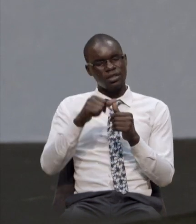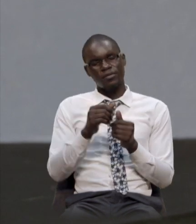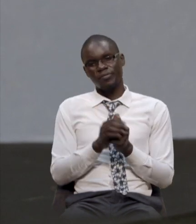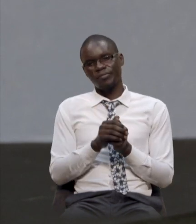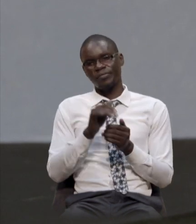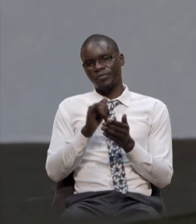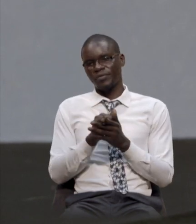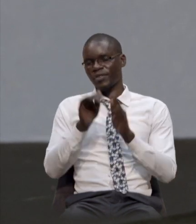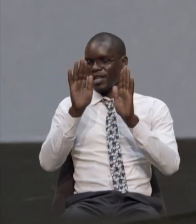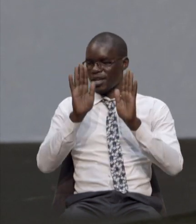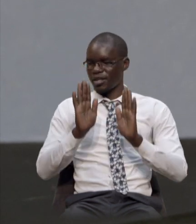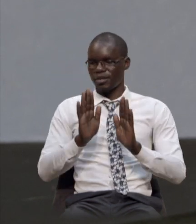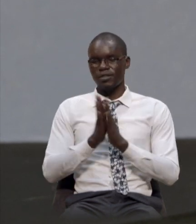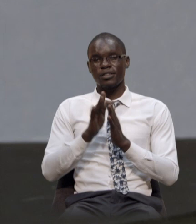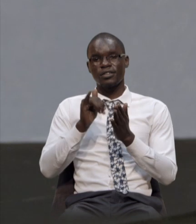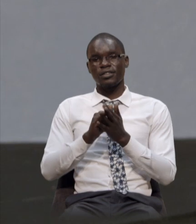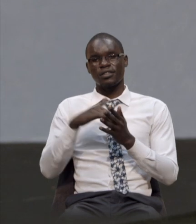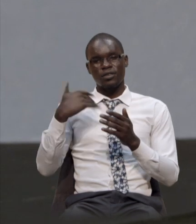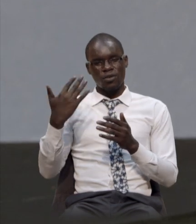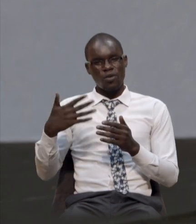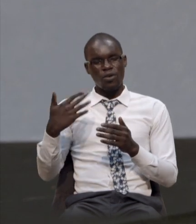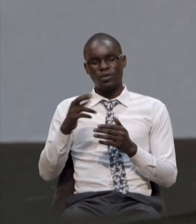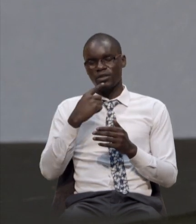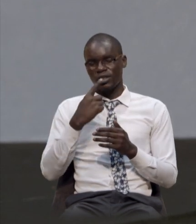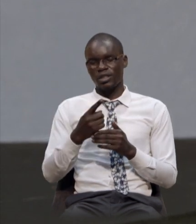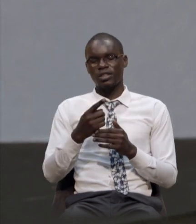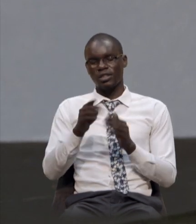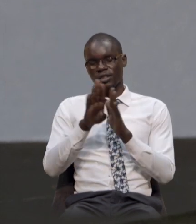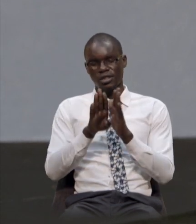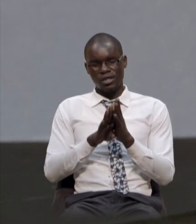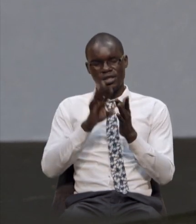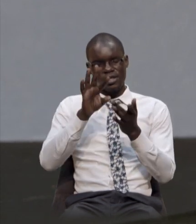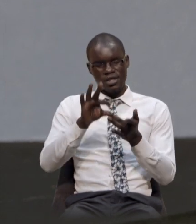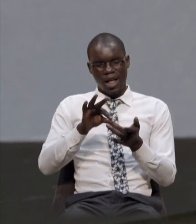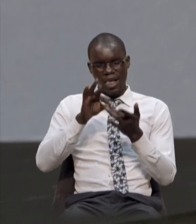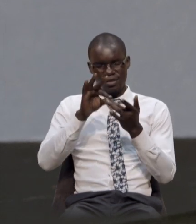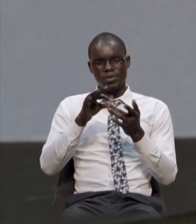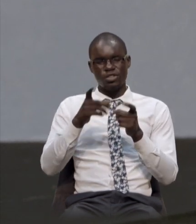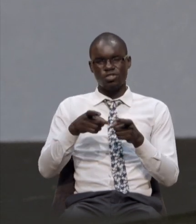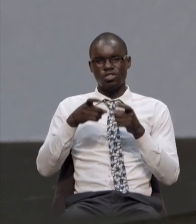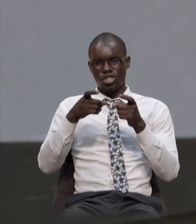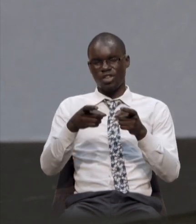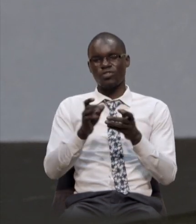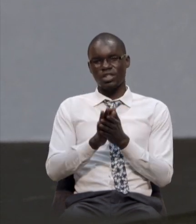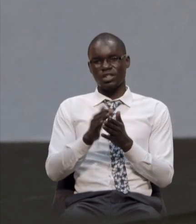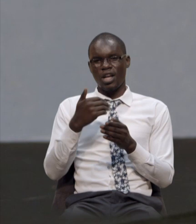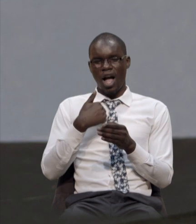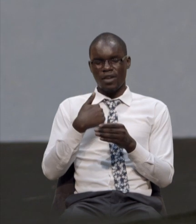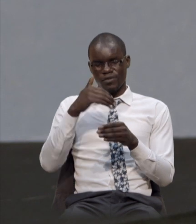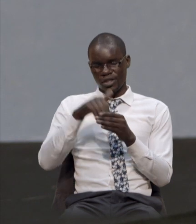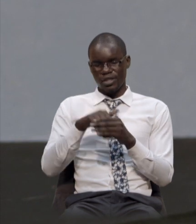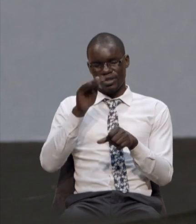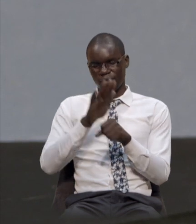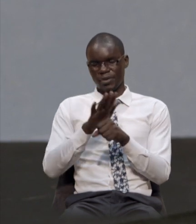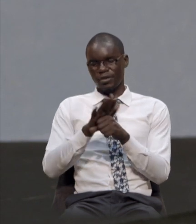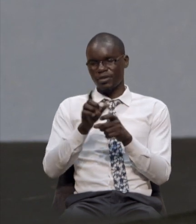that is very important. And remember, that's why we have been saying the Bible is a special treasure, because inside we have very many treasures that